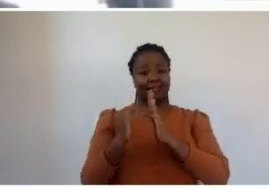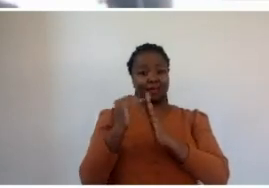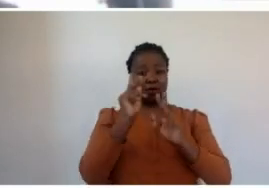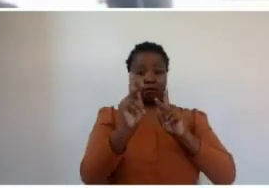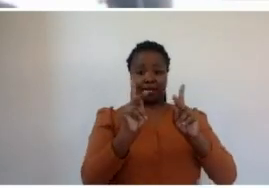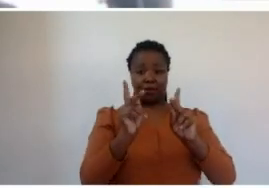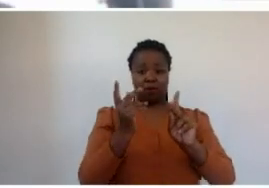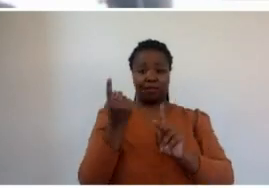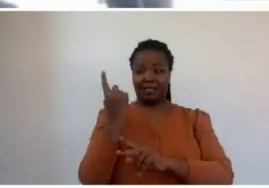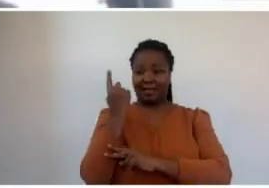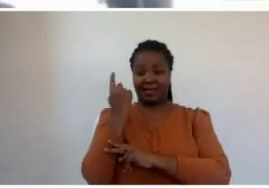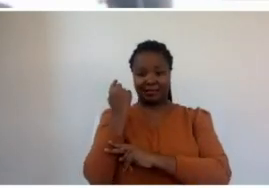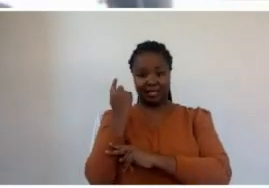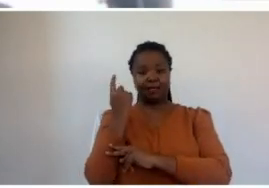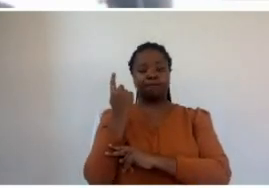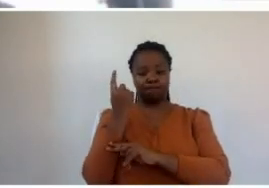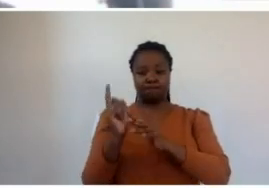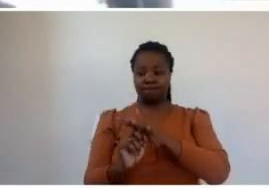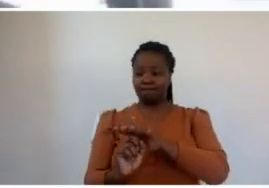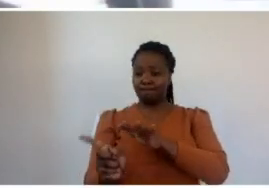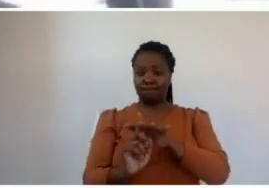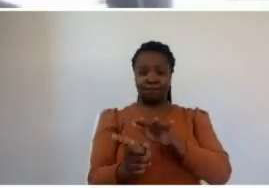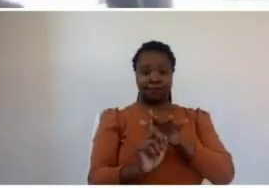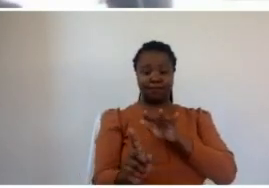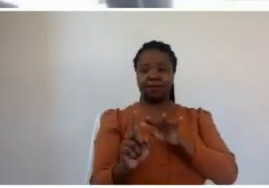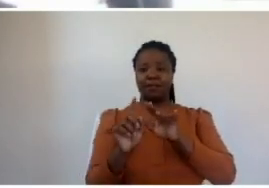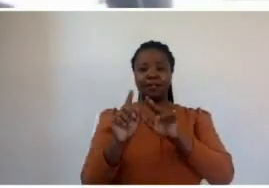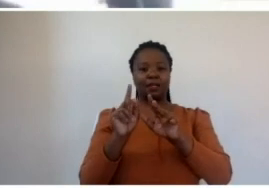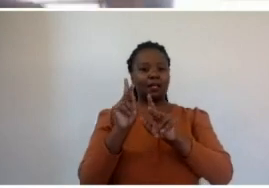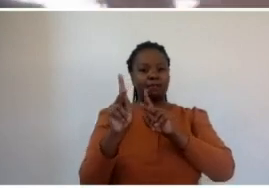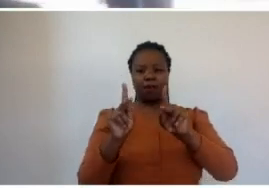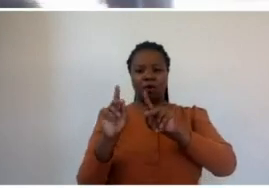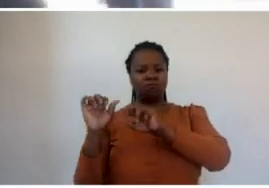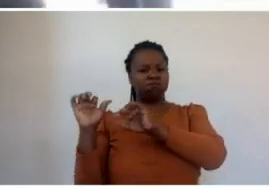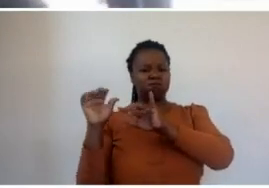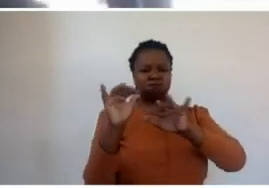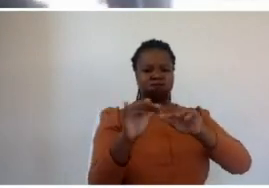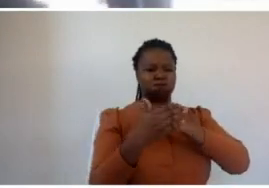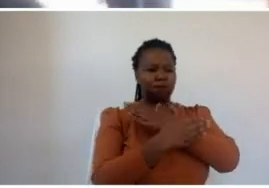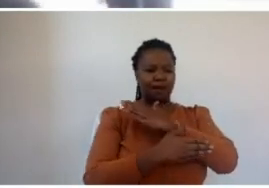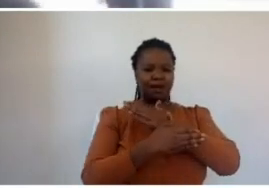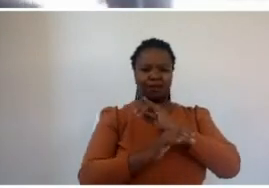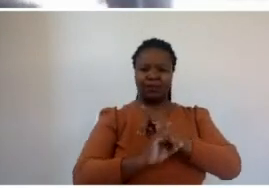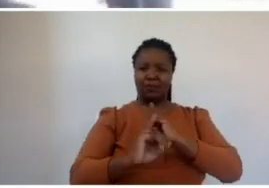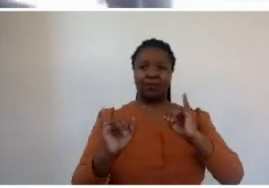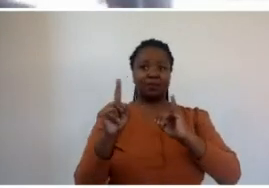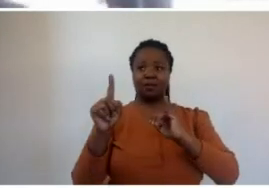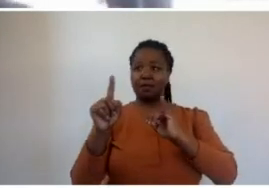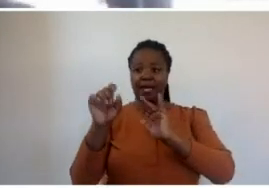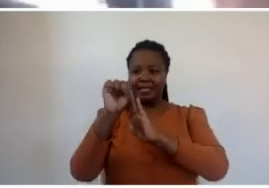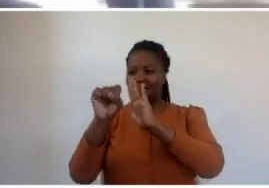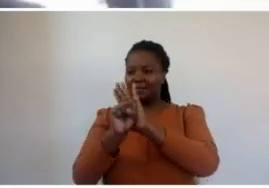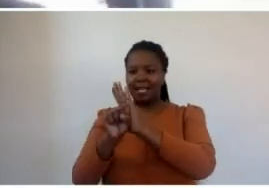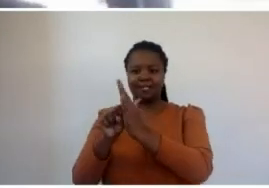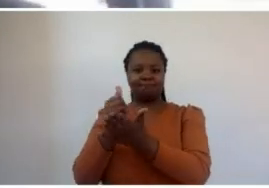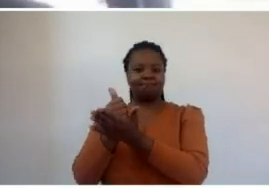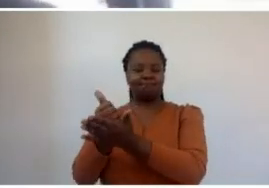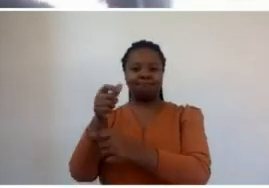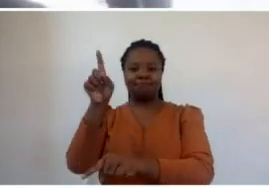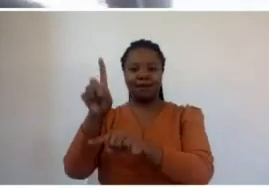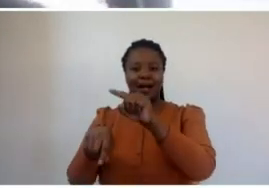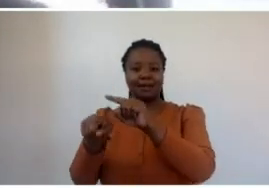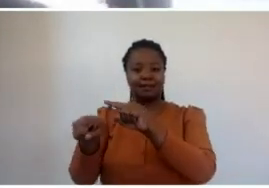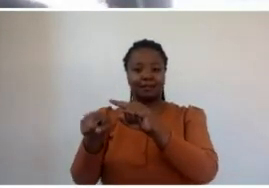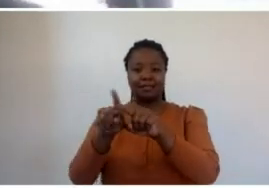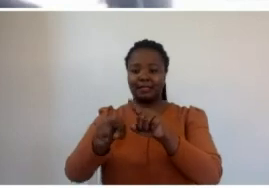asylum seekers, displaced within their own country, or stateless and unable to find any solutions, and excluded by virtue